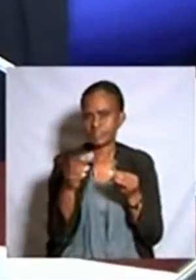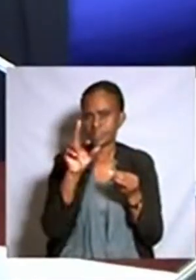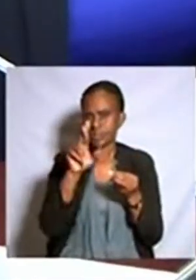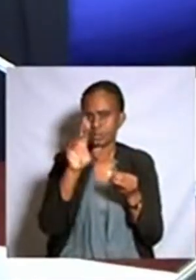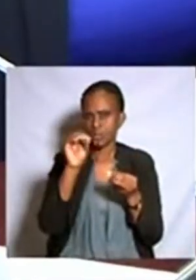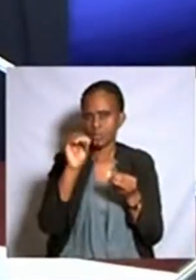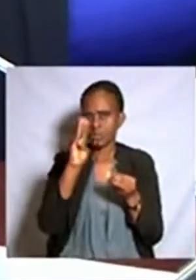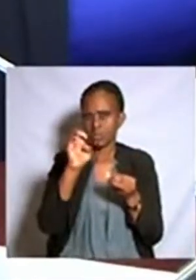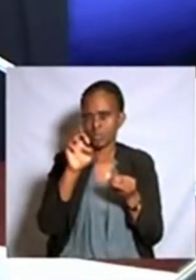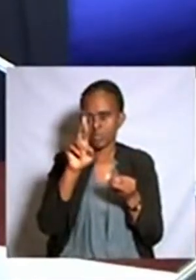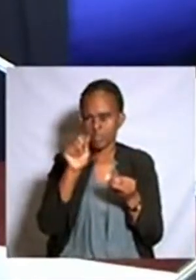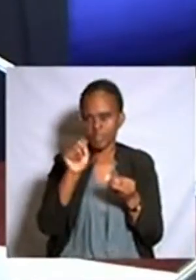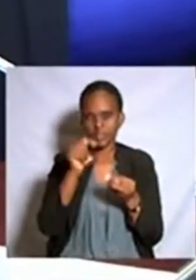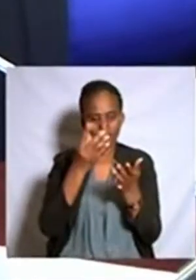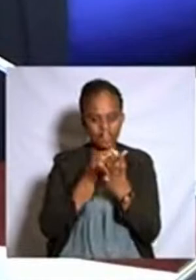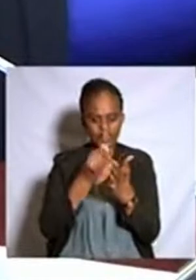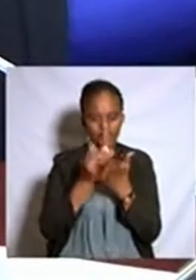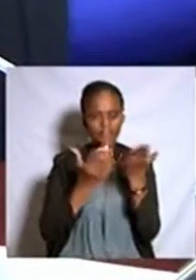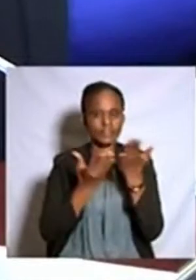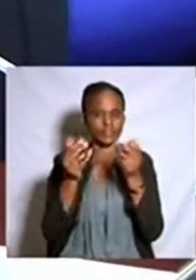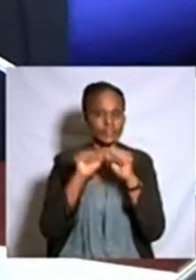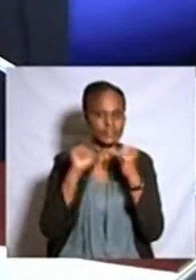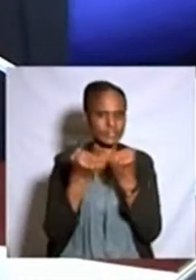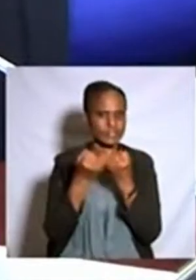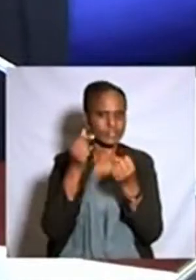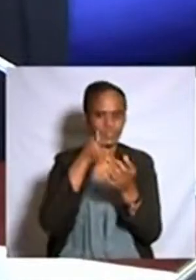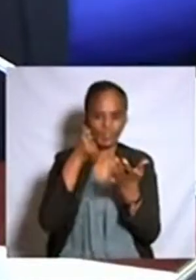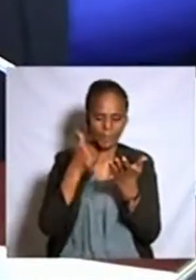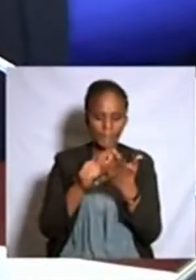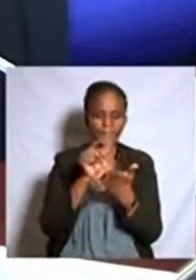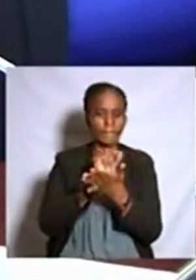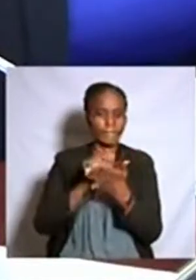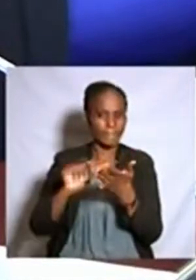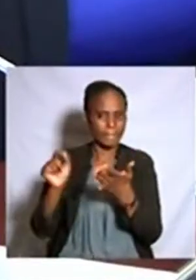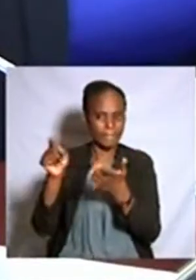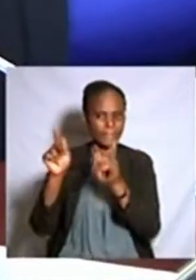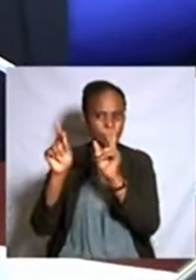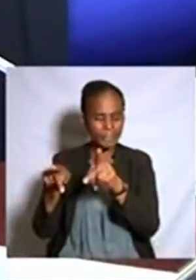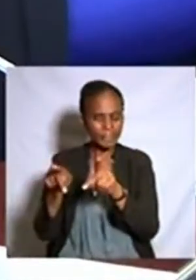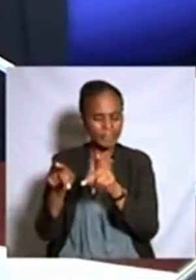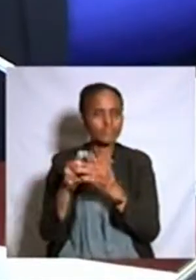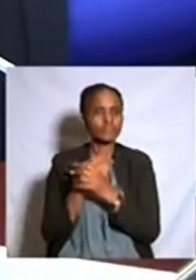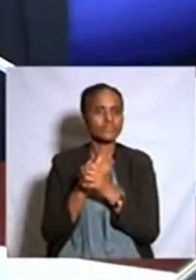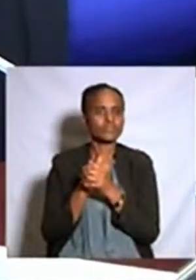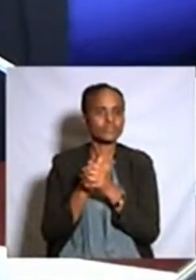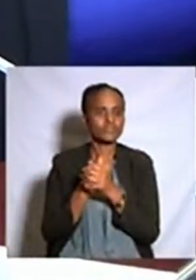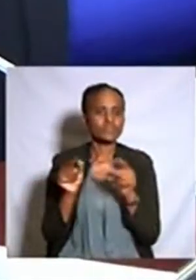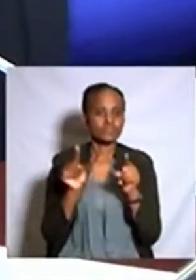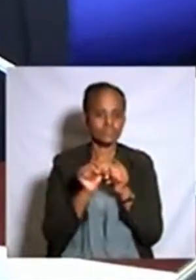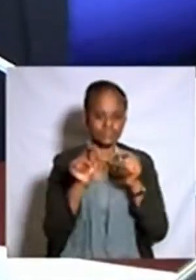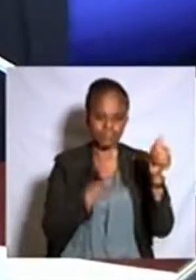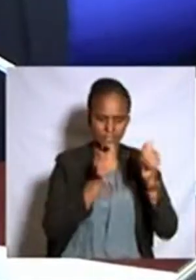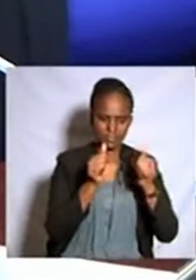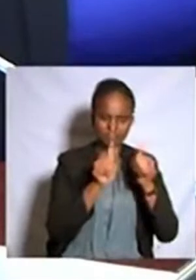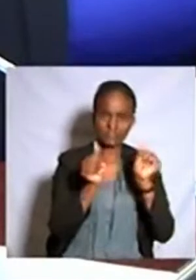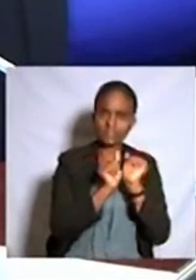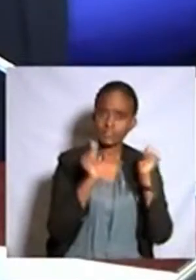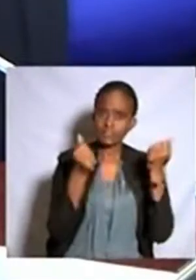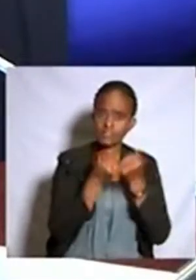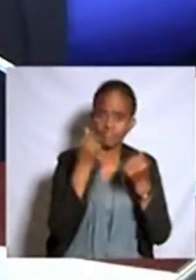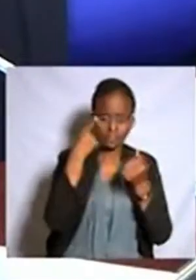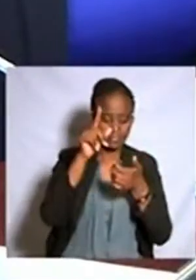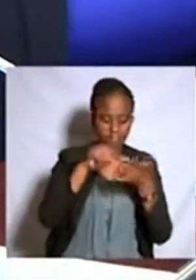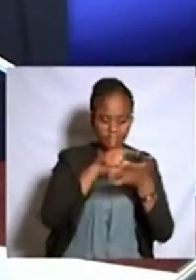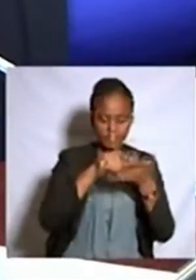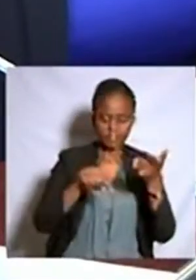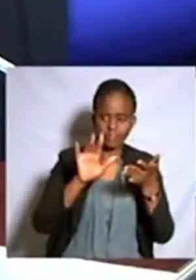Financial Services. The society wrote a letter to the Mogega and the Administrator General for the cancellation